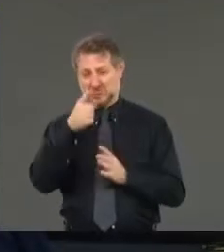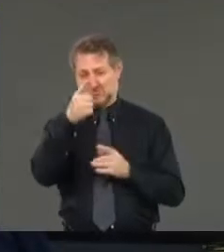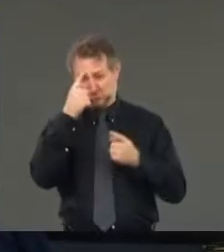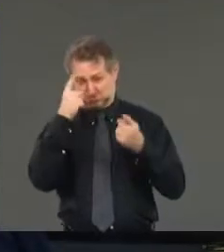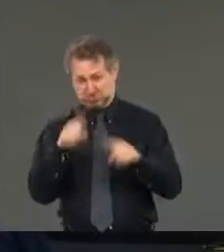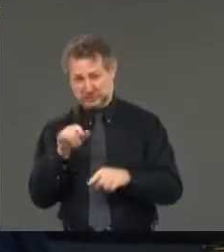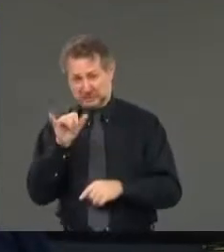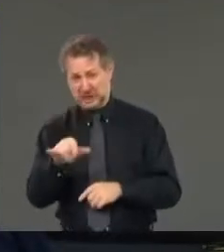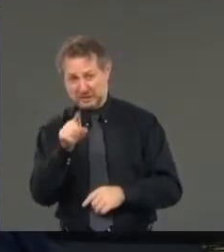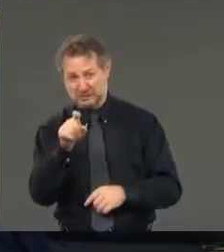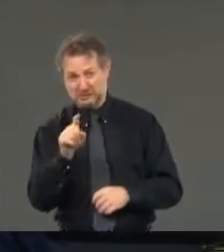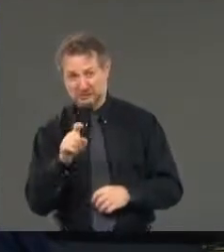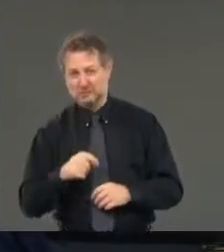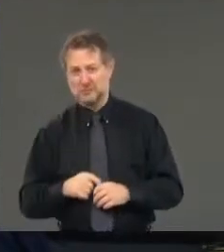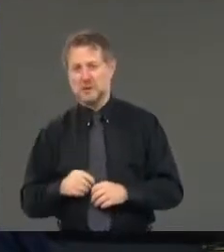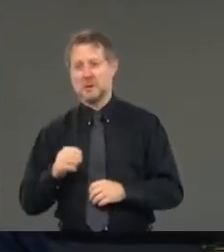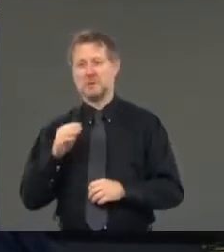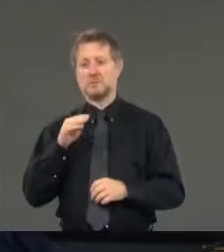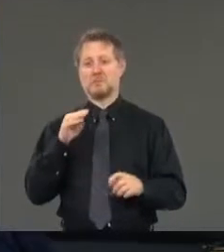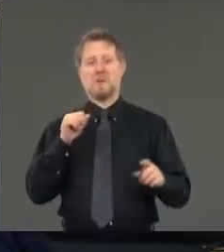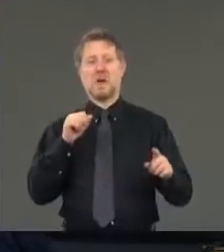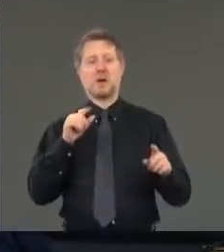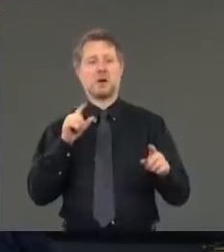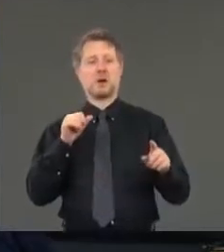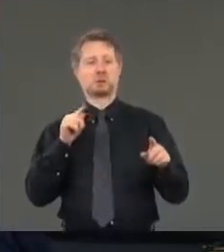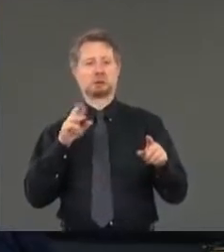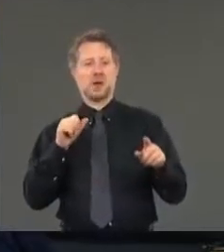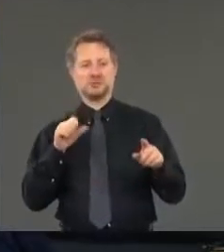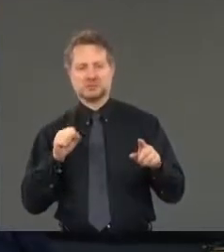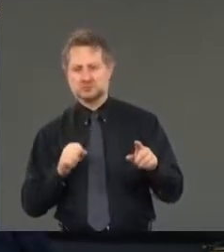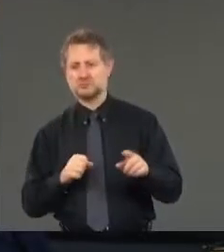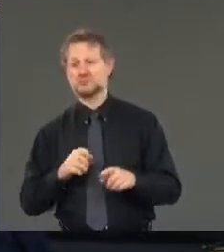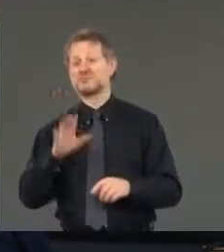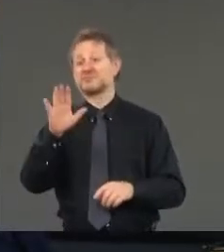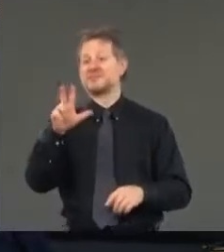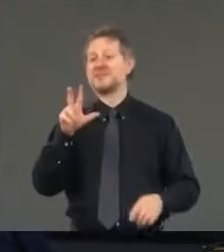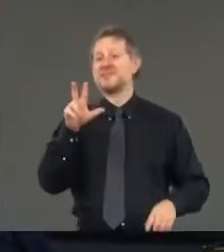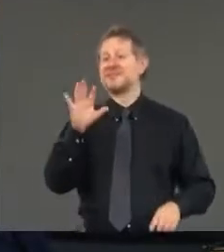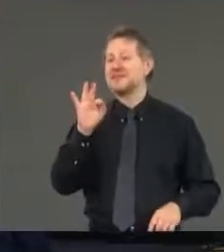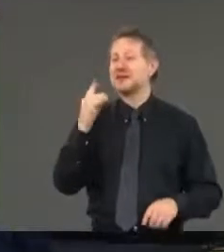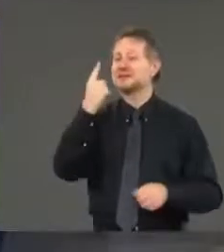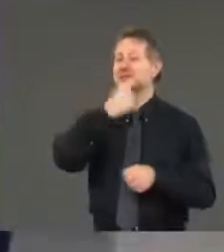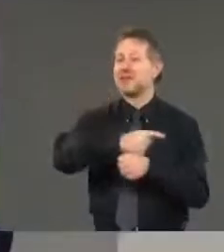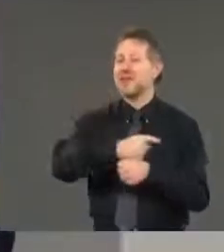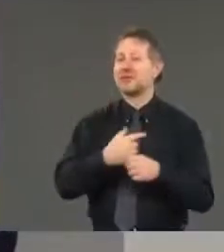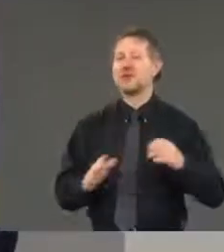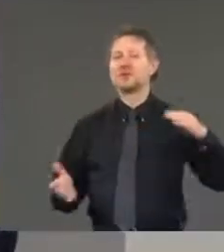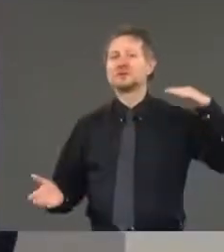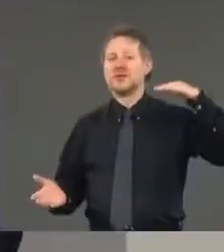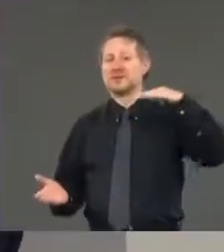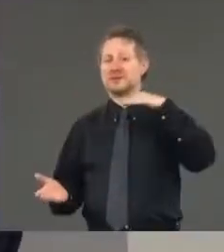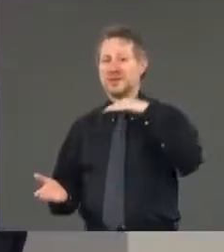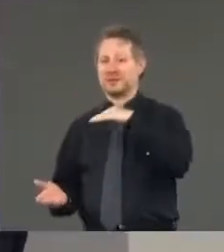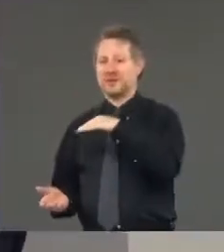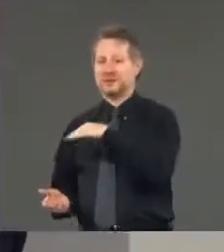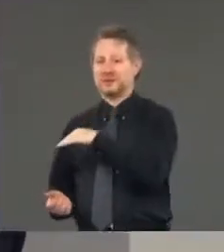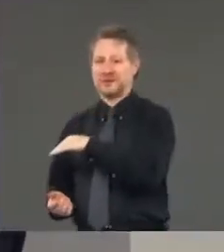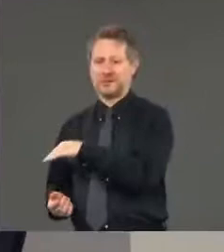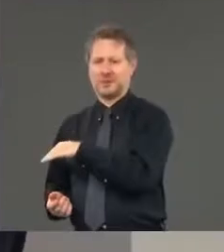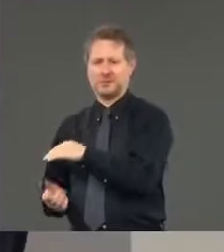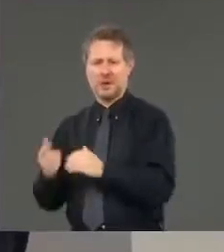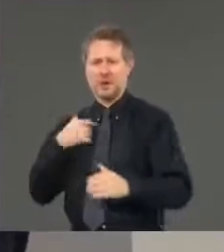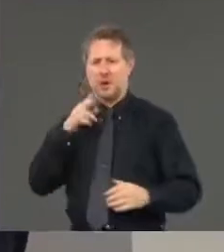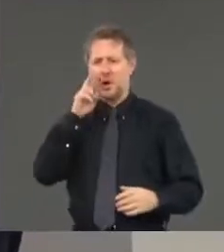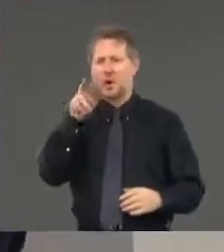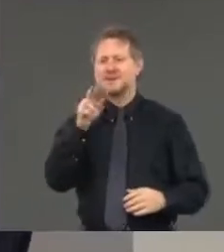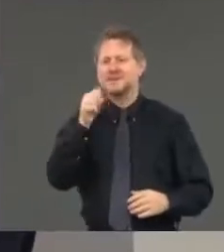threshold? The city of New York has been down 39 straight days on hospitalizations. That's what's driving the chart that the governor shows. And we're also looking at day-to-day trends